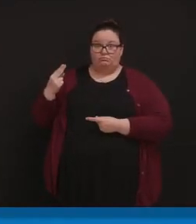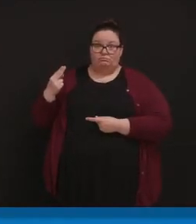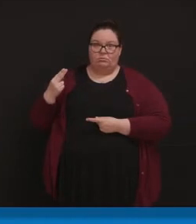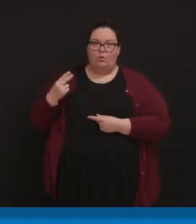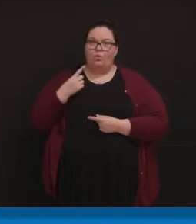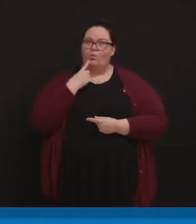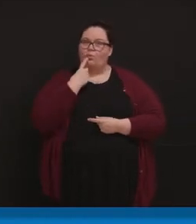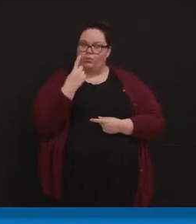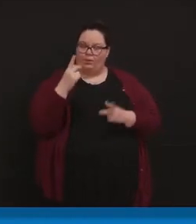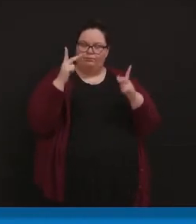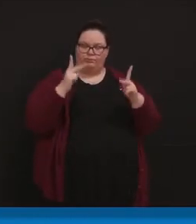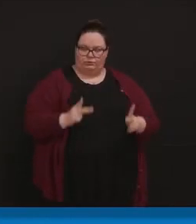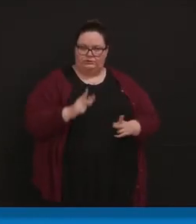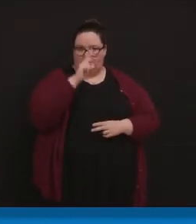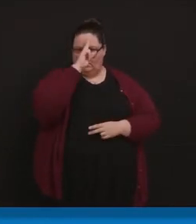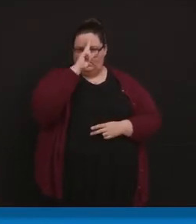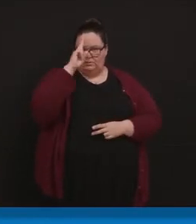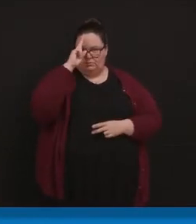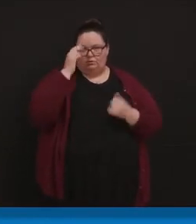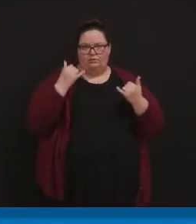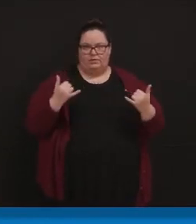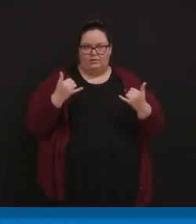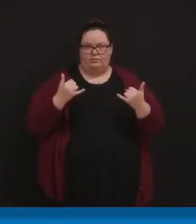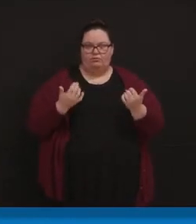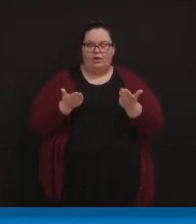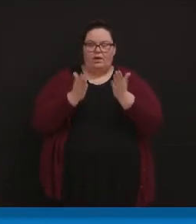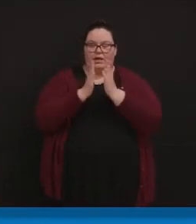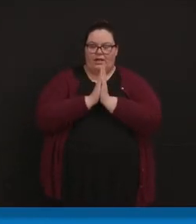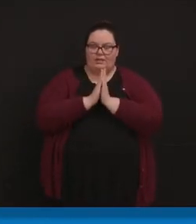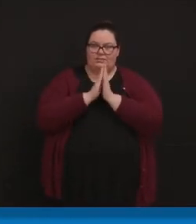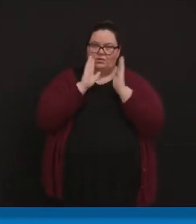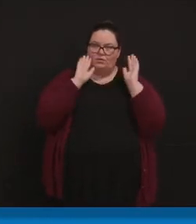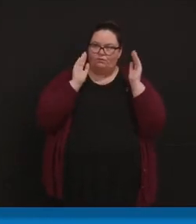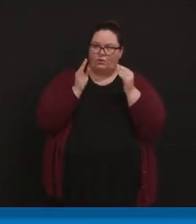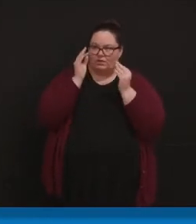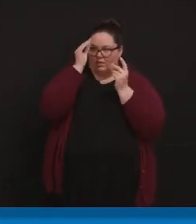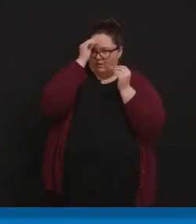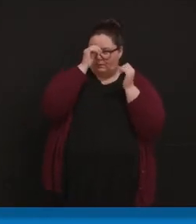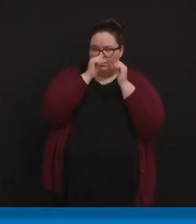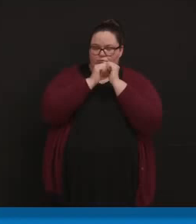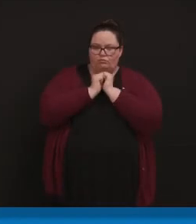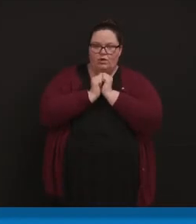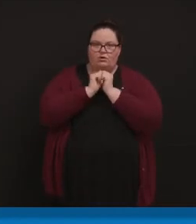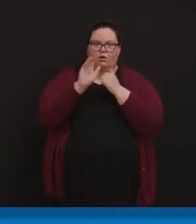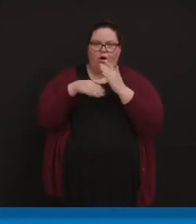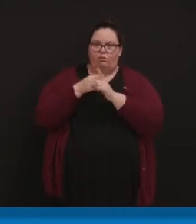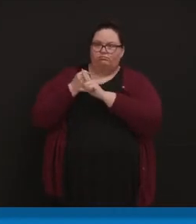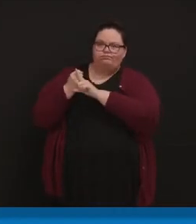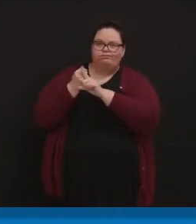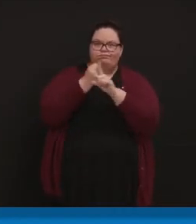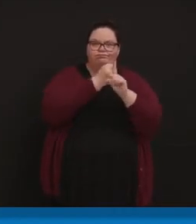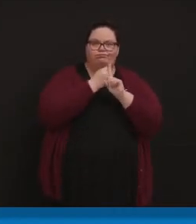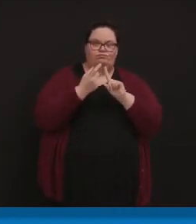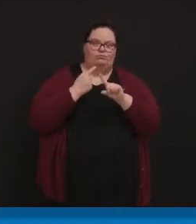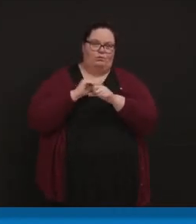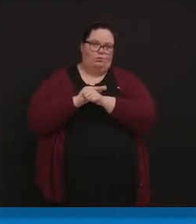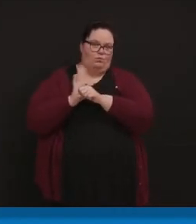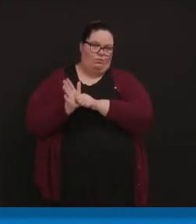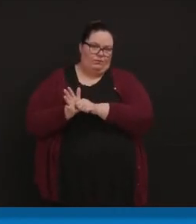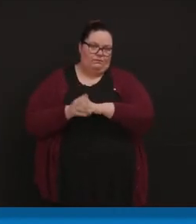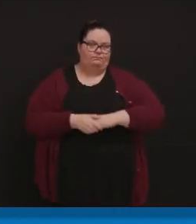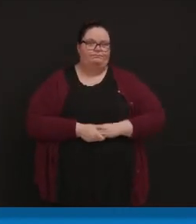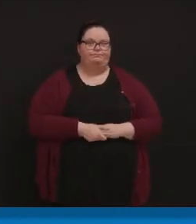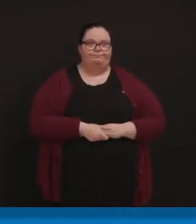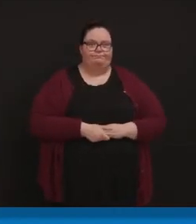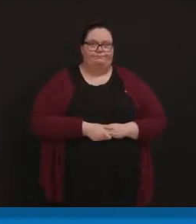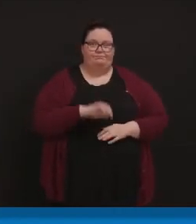1 person in the hospital at this time, and I ask that you direct your thoughts and prayers to everyone now being impacted by this pandemic in every